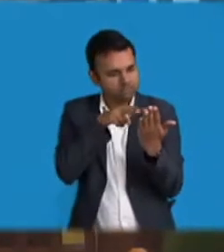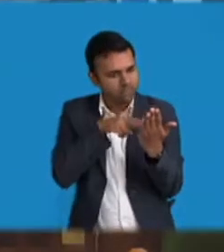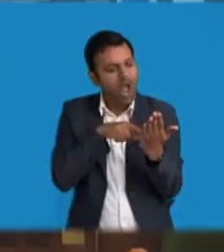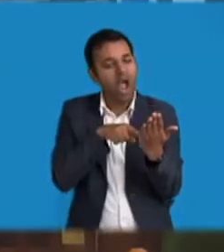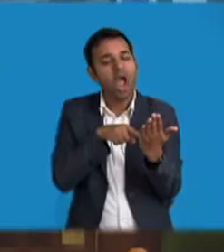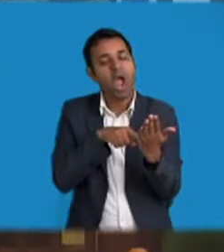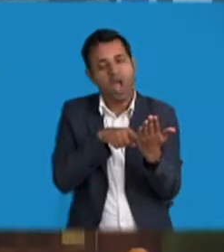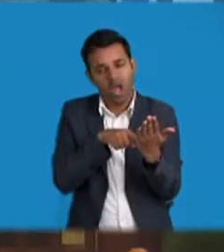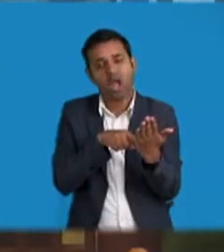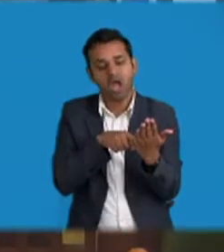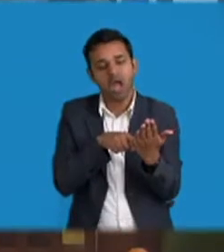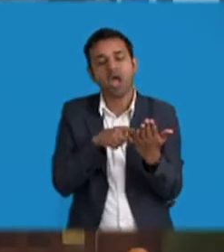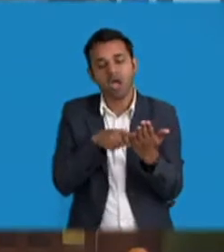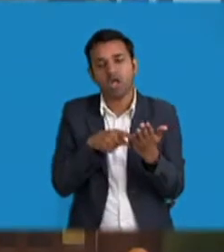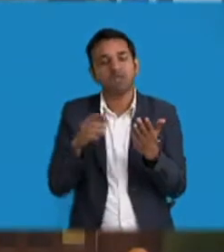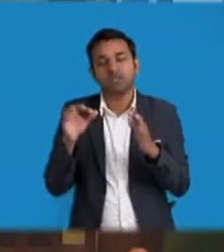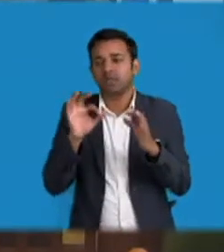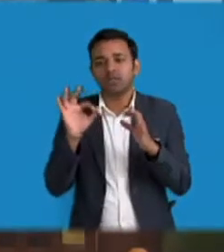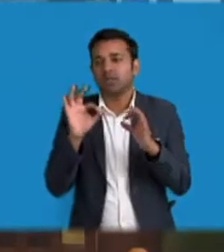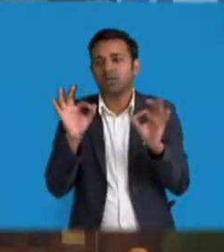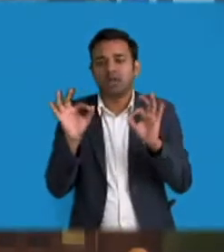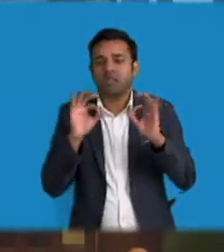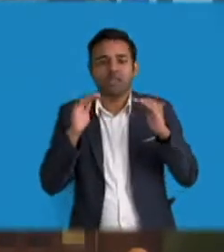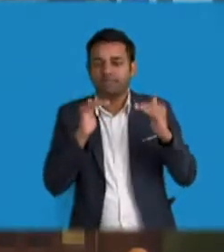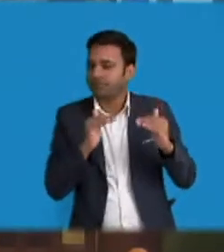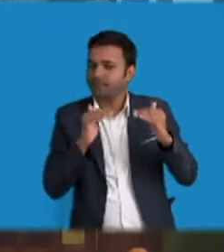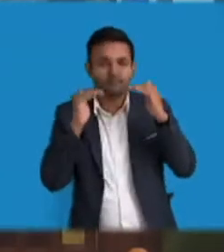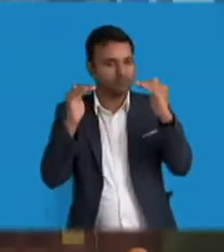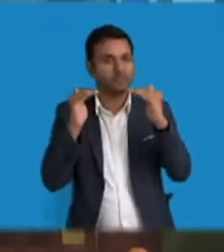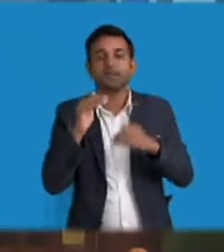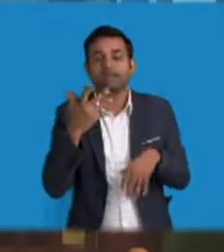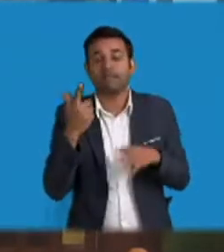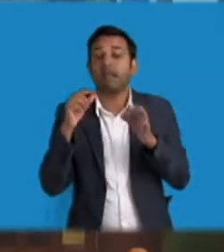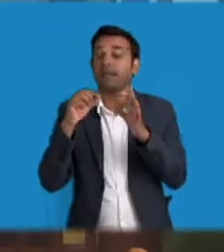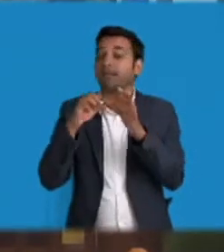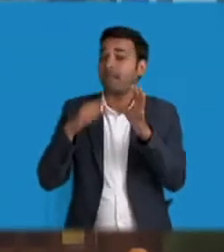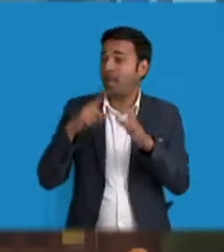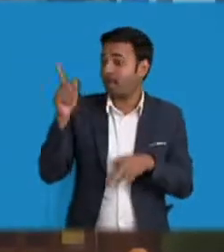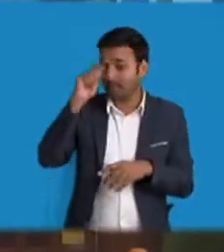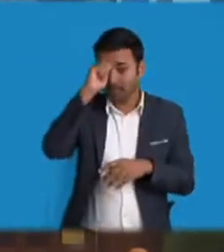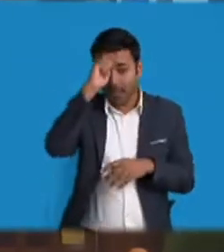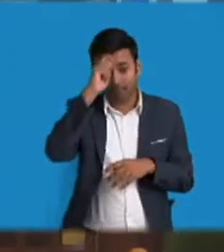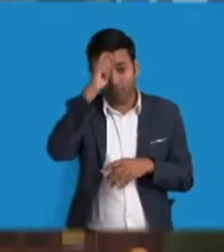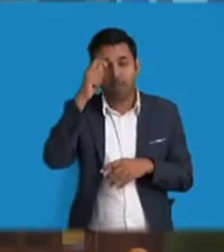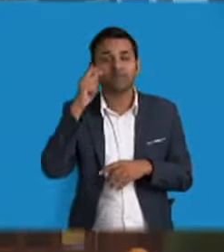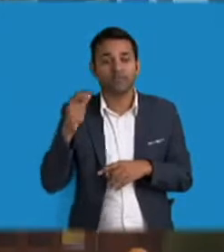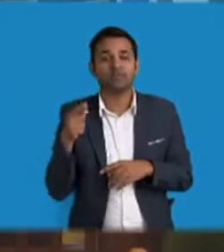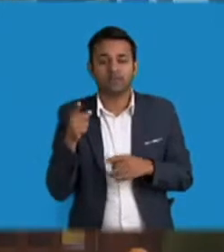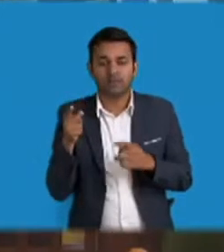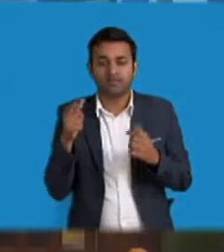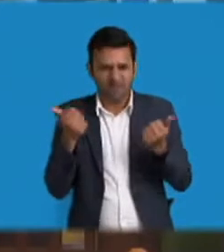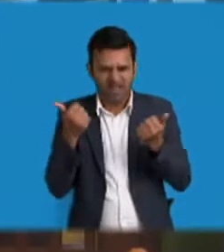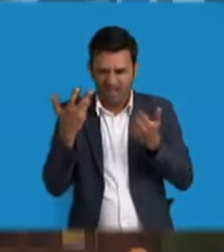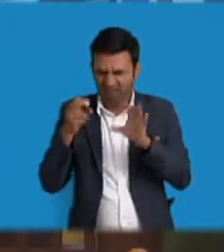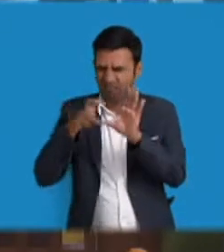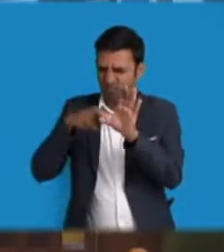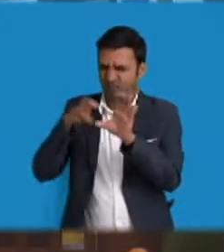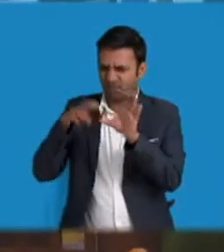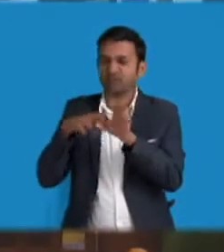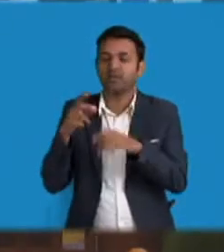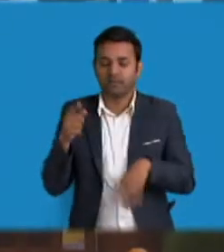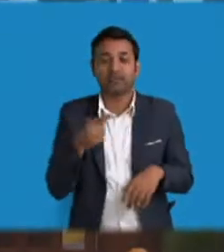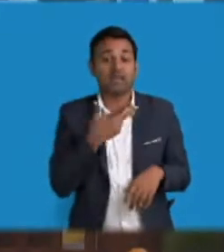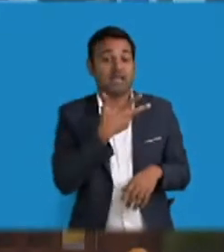other. From the Bakawu area, 83 students. From the Dakondrobe district, 80. Eastern,